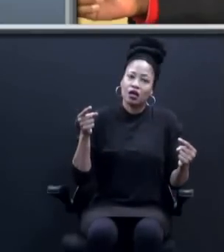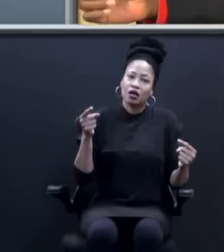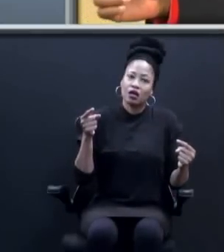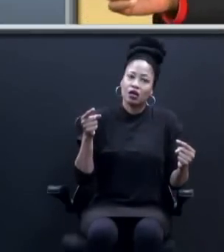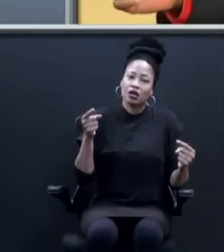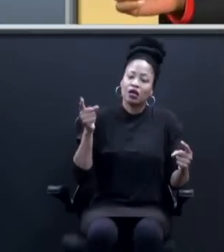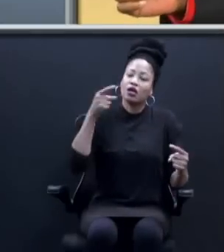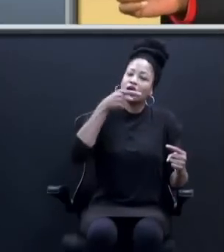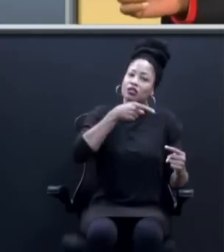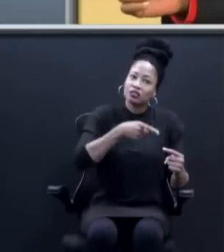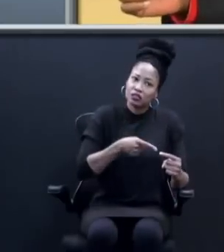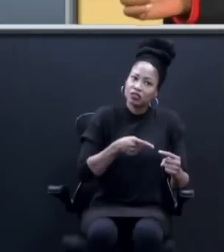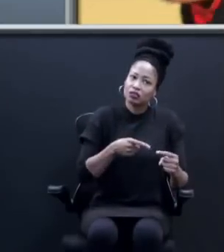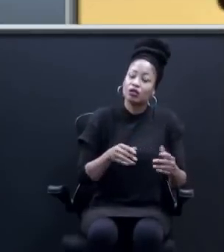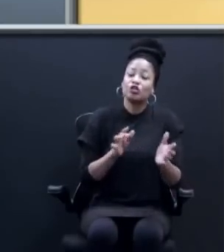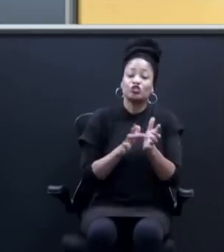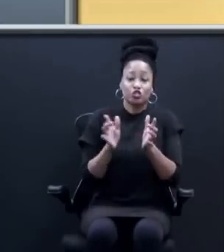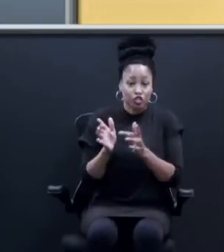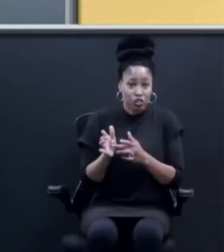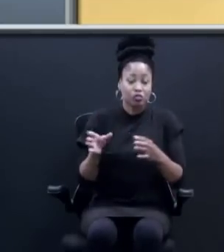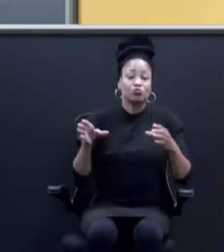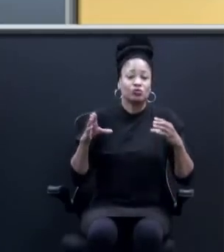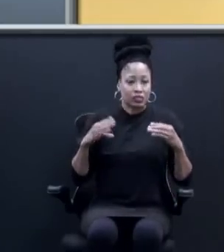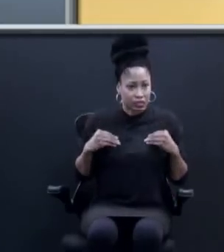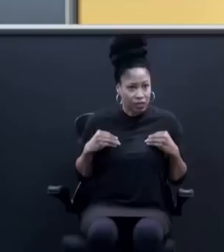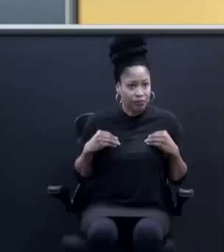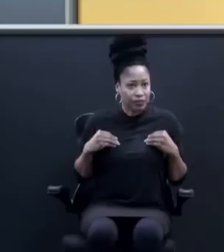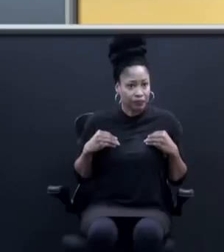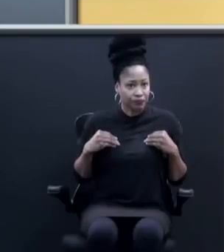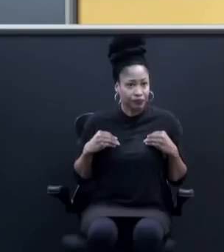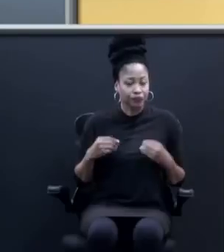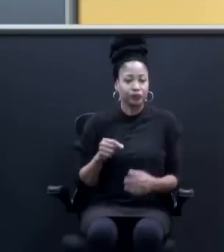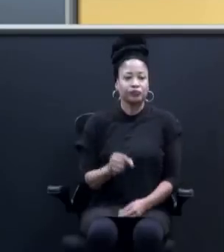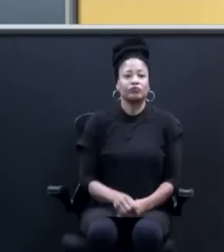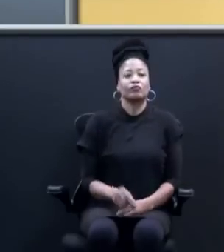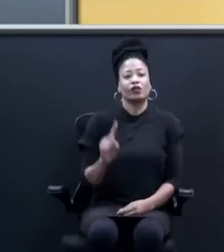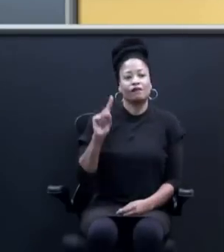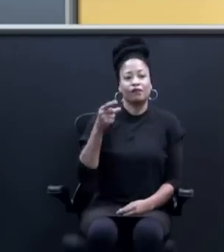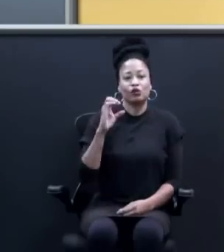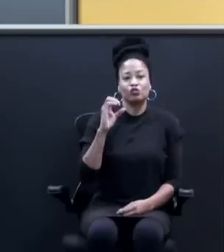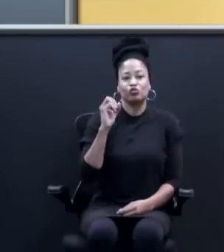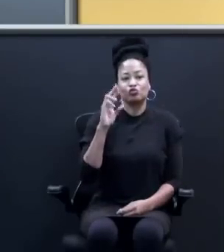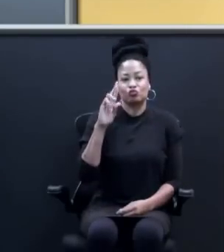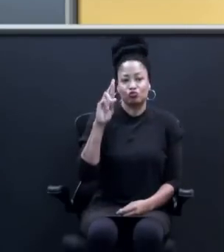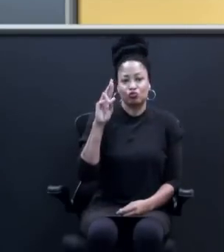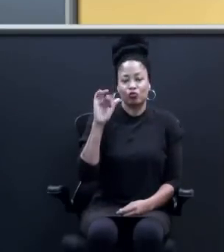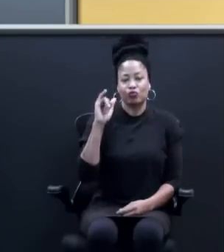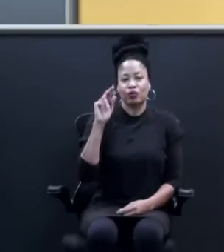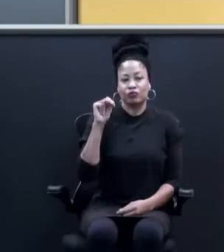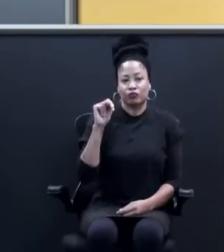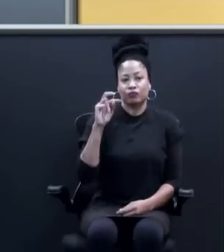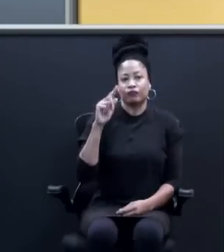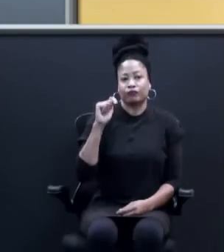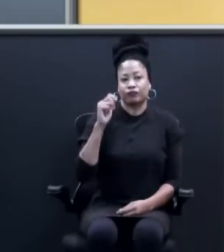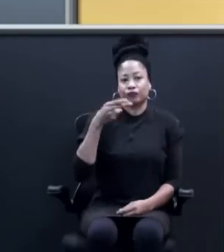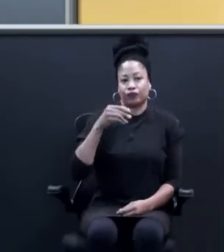because he was the first fruit. But then let's go to 1 Corinthians 15 chapter and prove it.